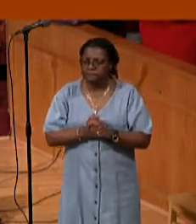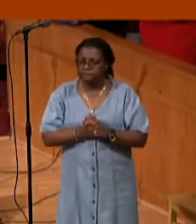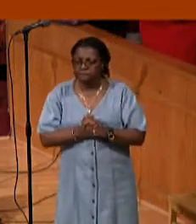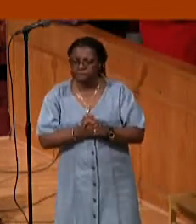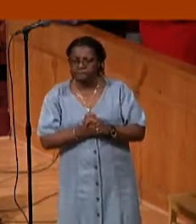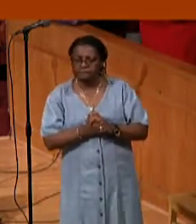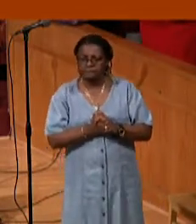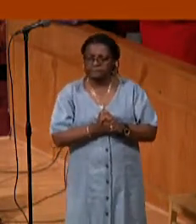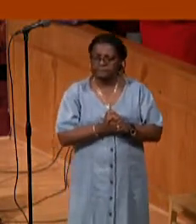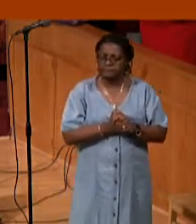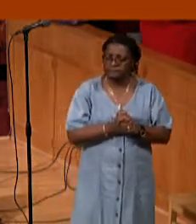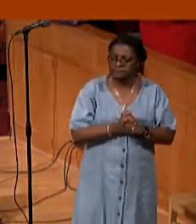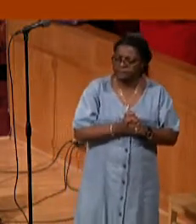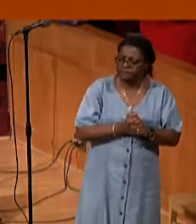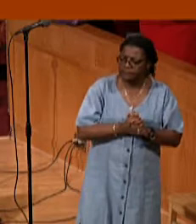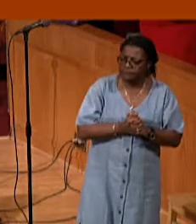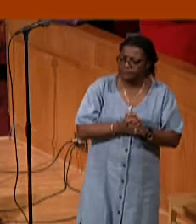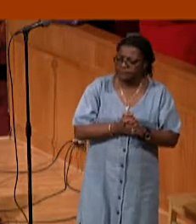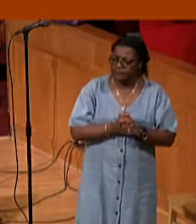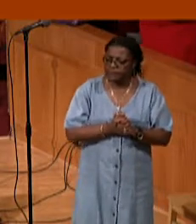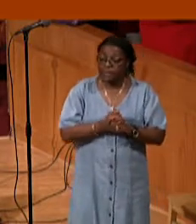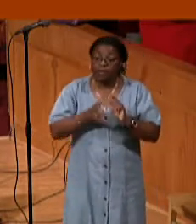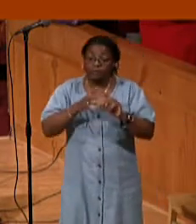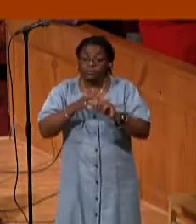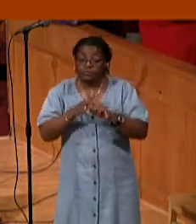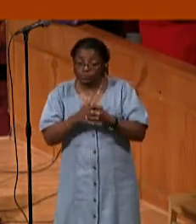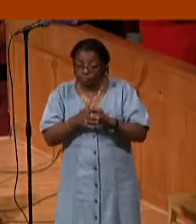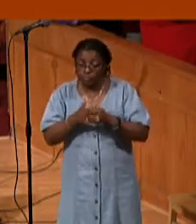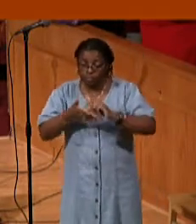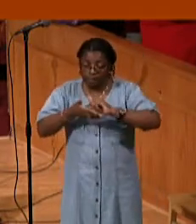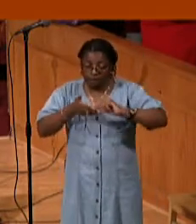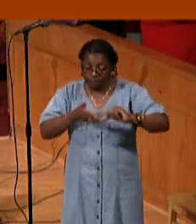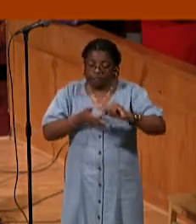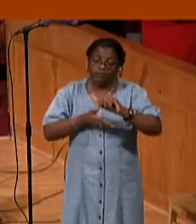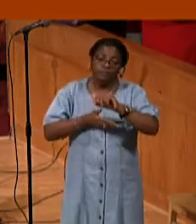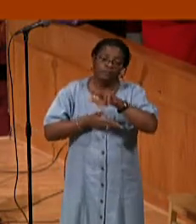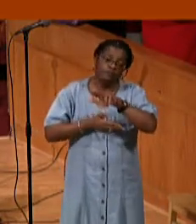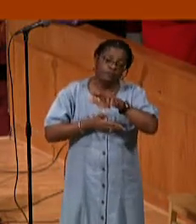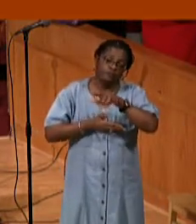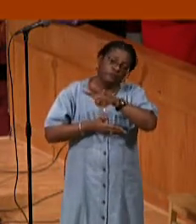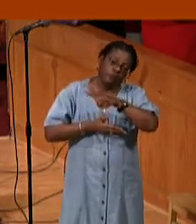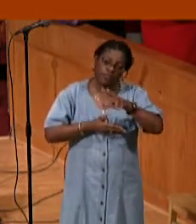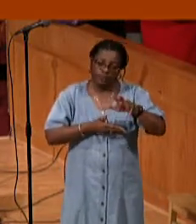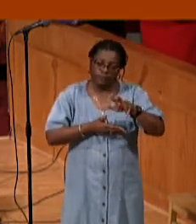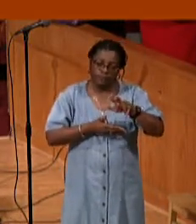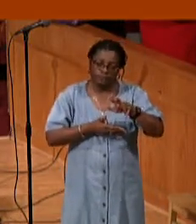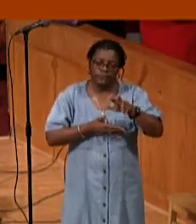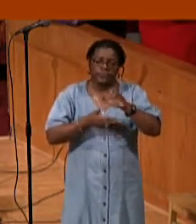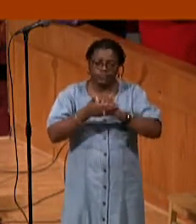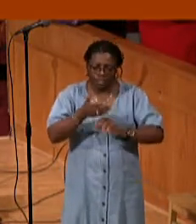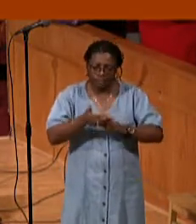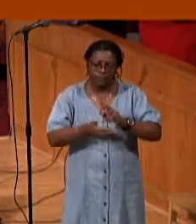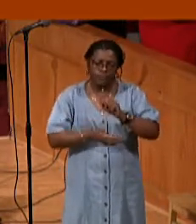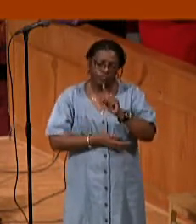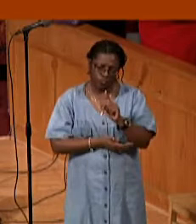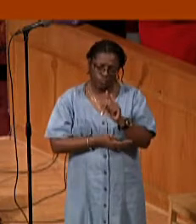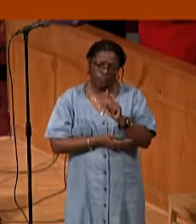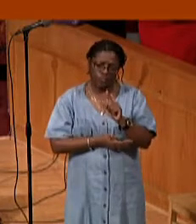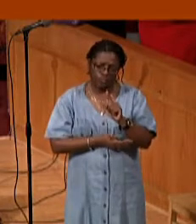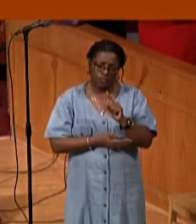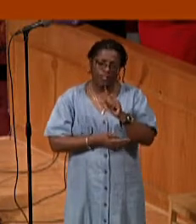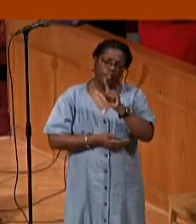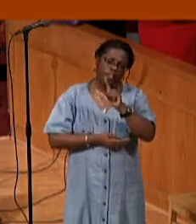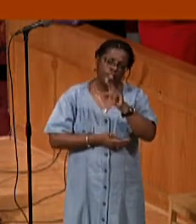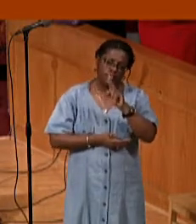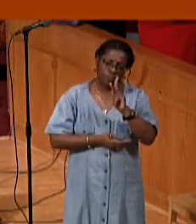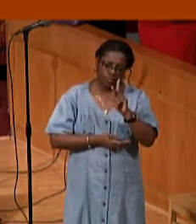You do that. I wanted to start at 46. I want to start at 43. Verse 43, chapter 1, Luke's